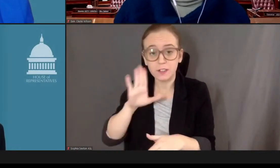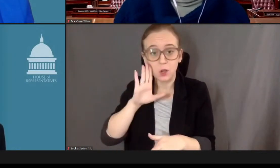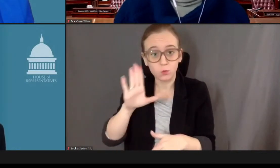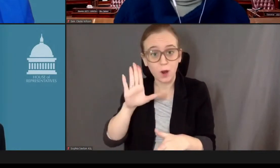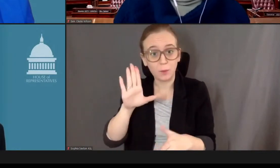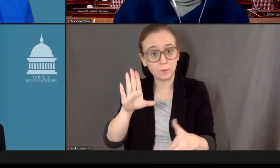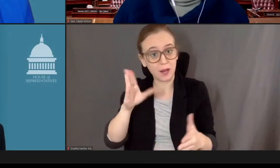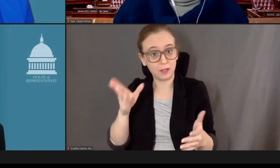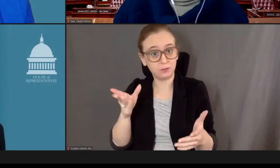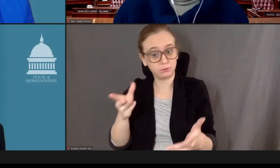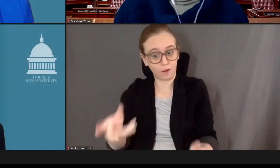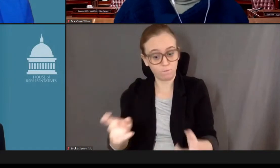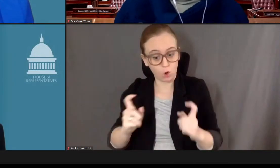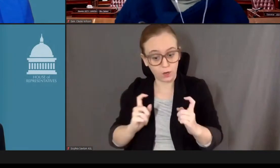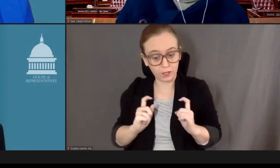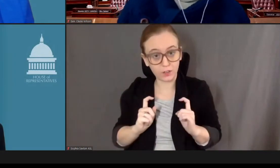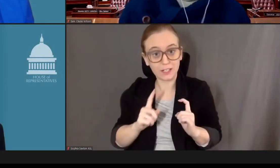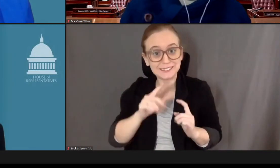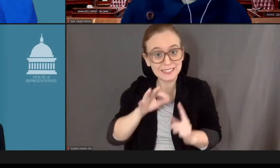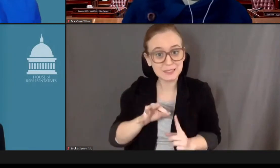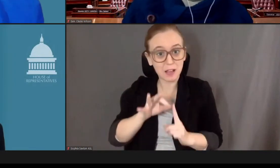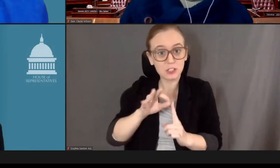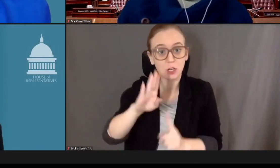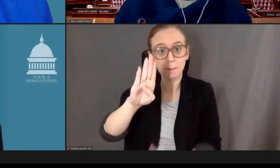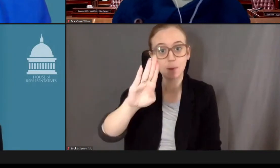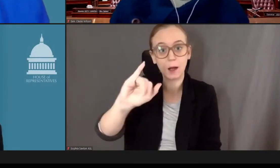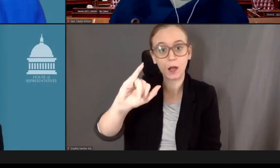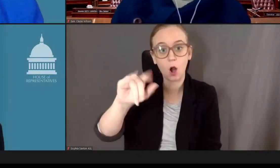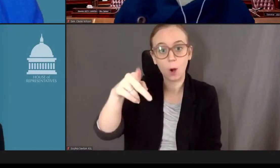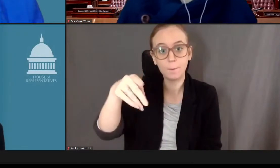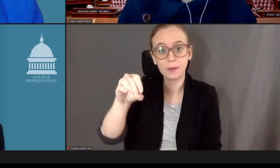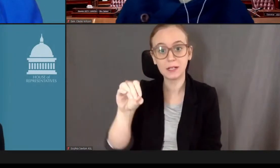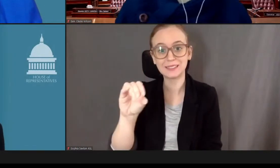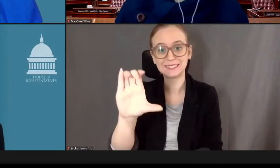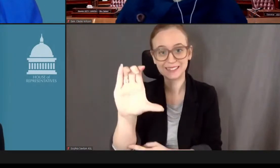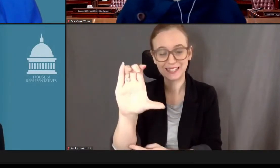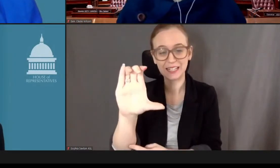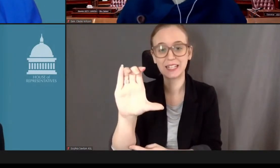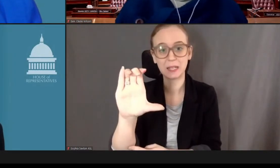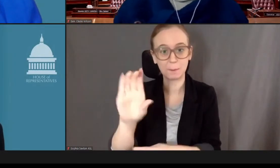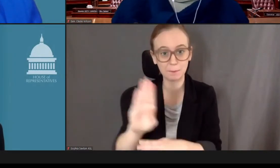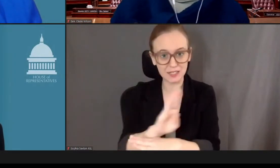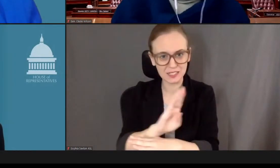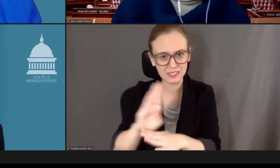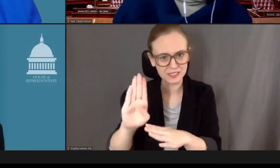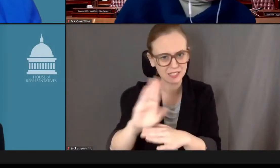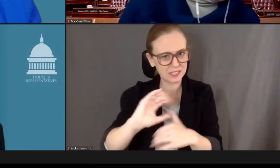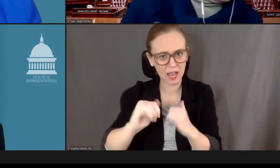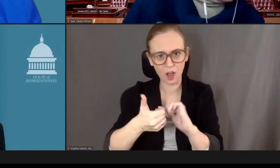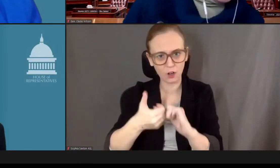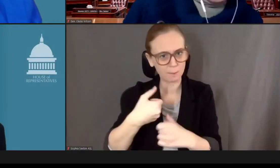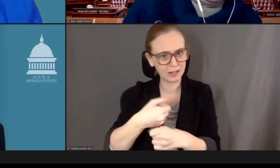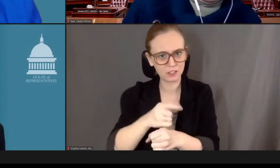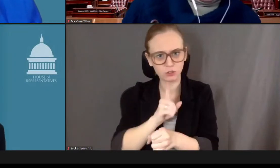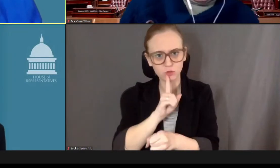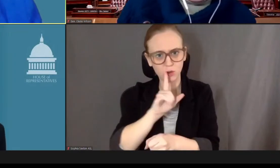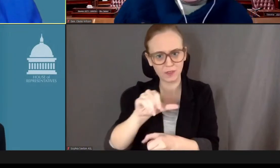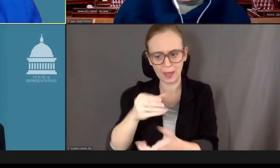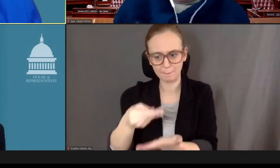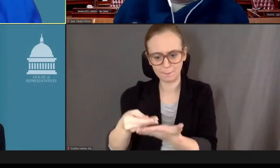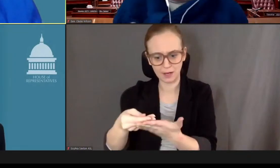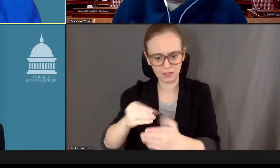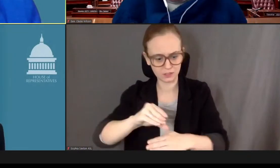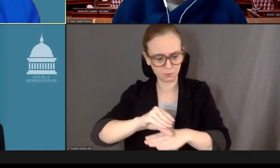businesses? Representative Taylor and Representative Johnson, I think you both maybe want to respond to this.